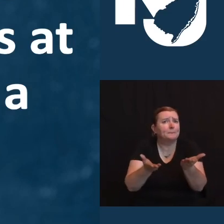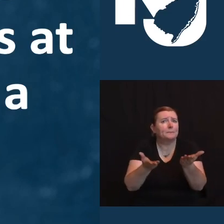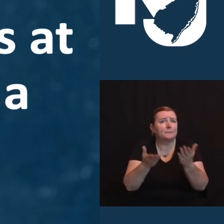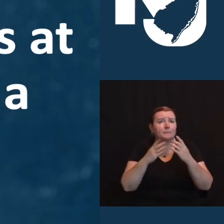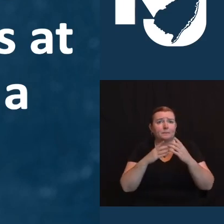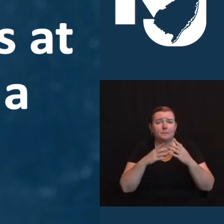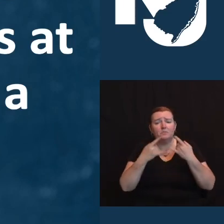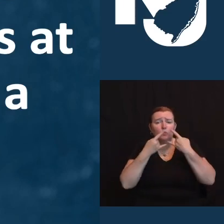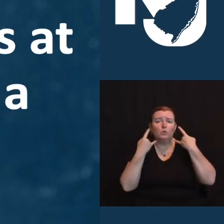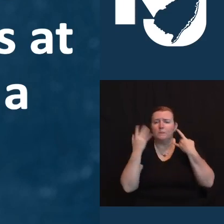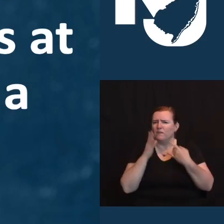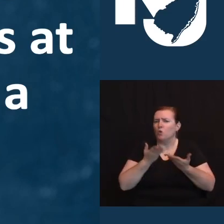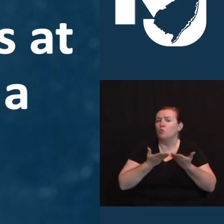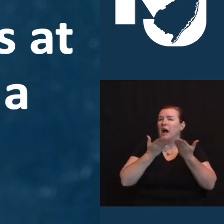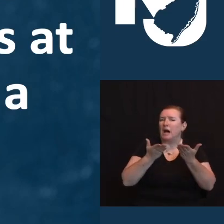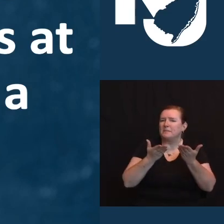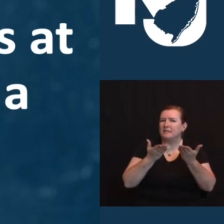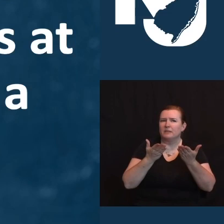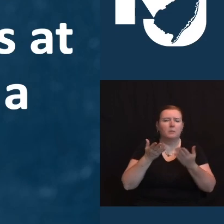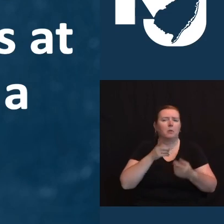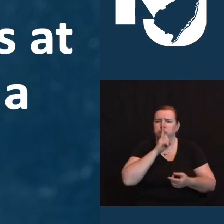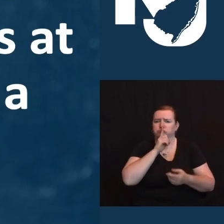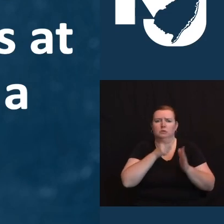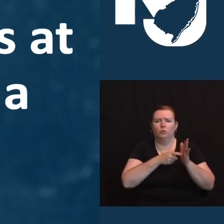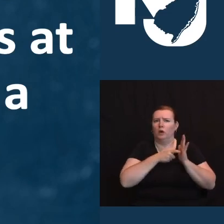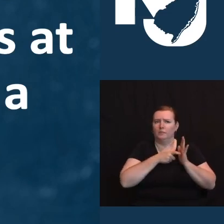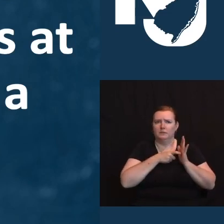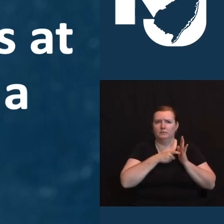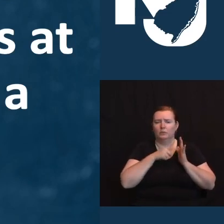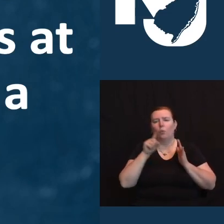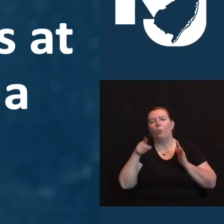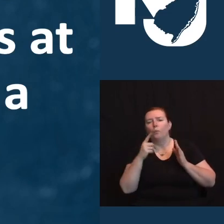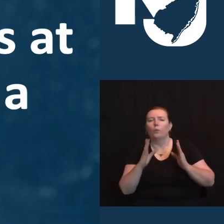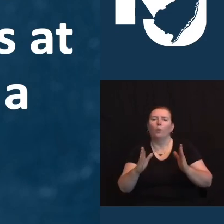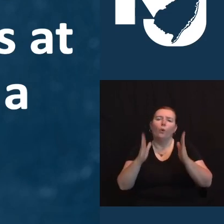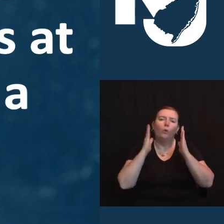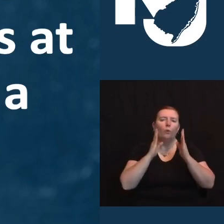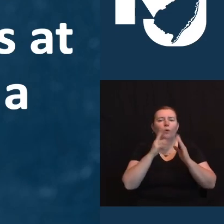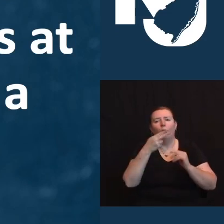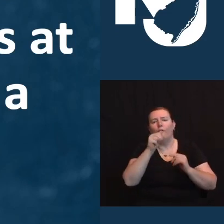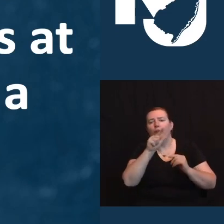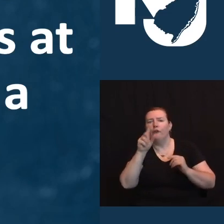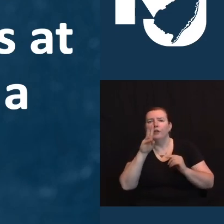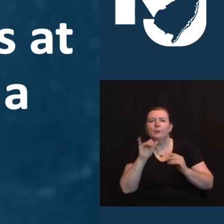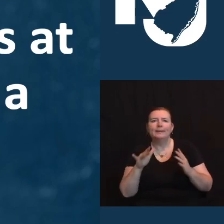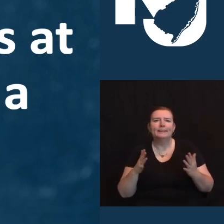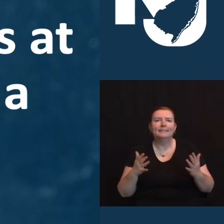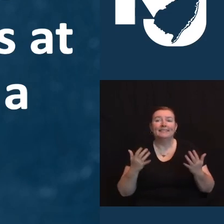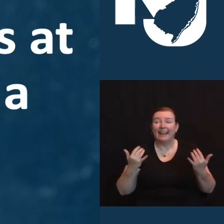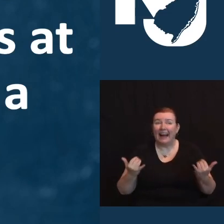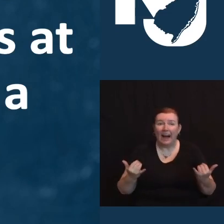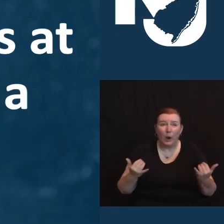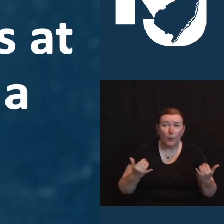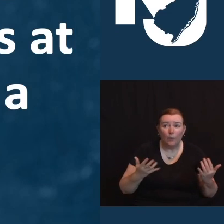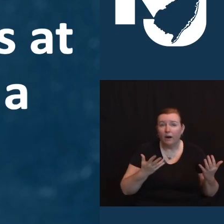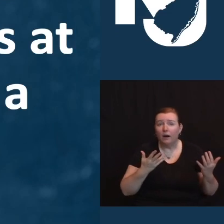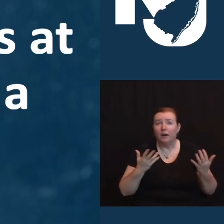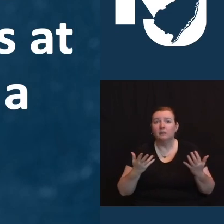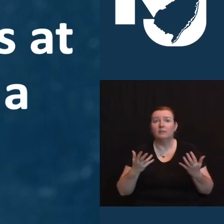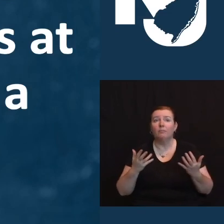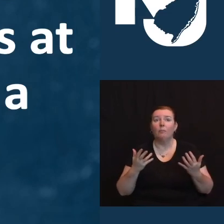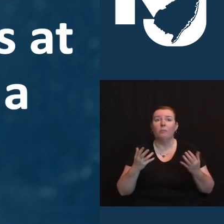only required them in crowded places like hallways. The existing requirement for educators, staff, and visitors to wear face coverings